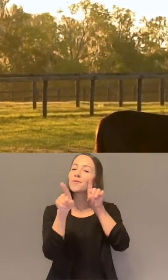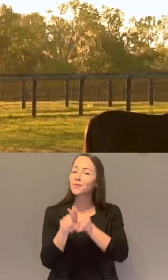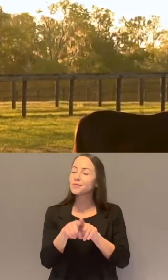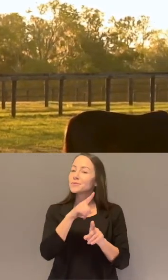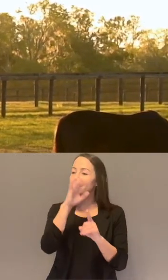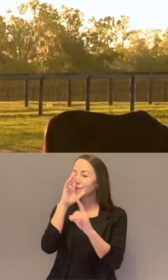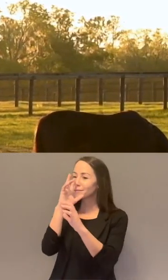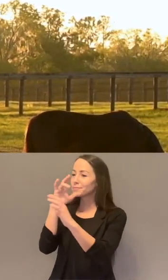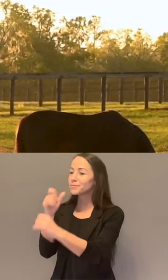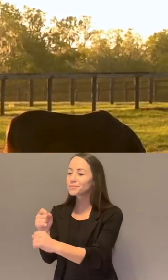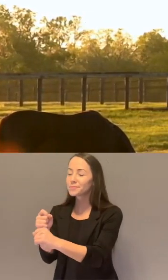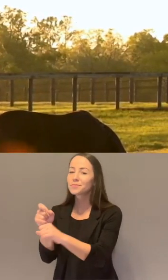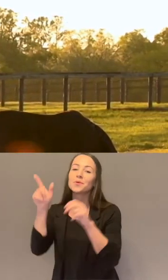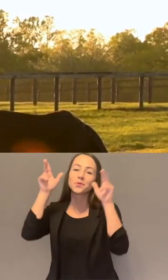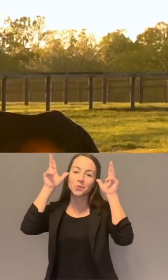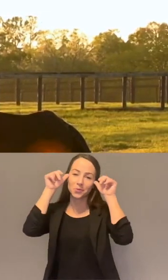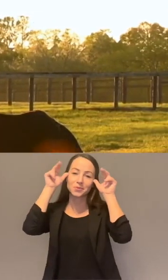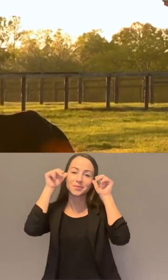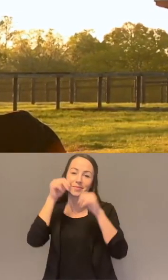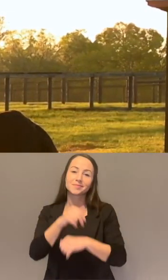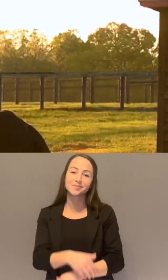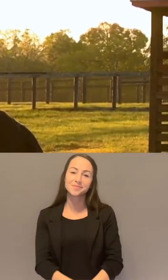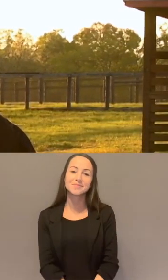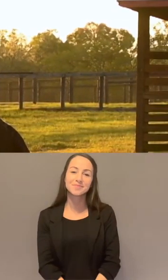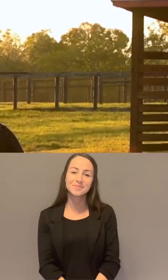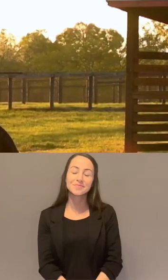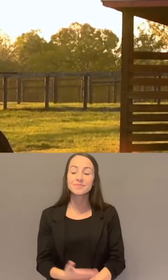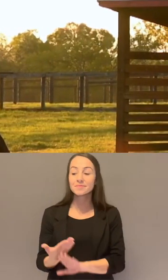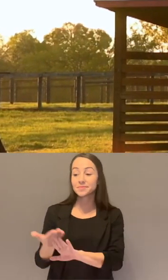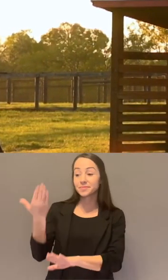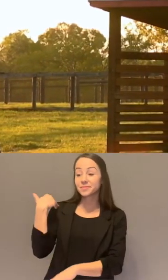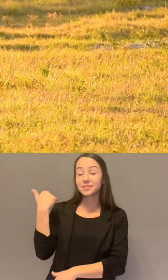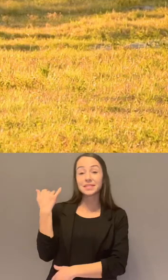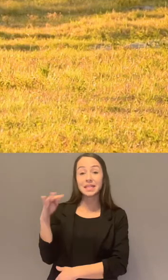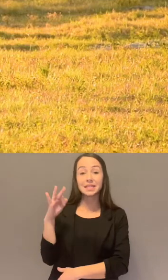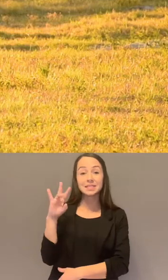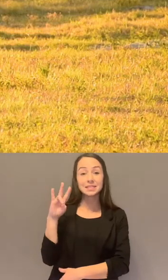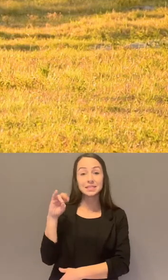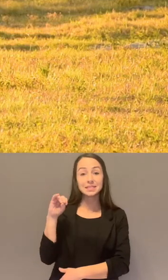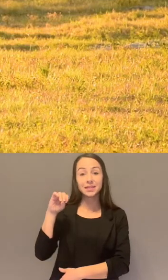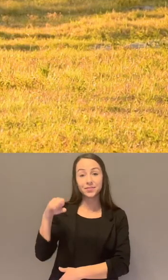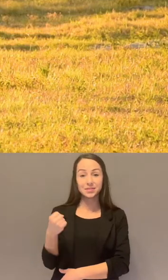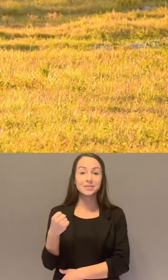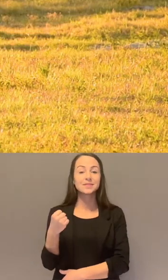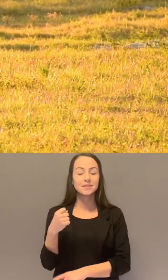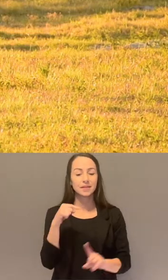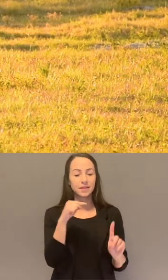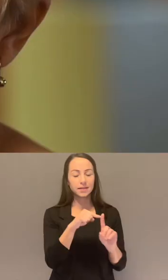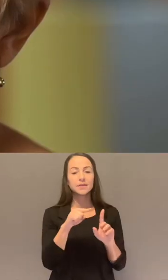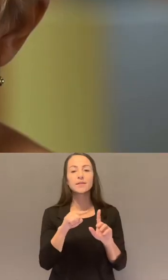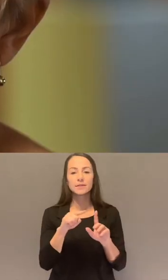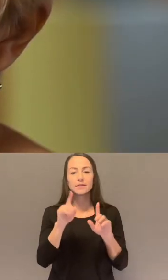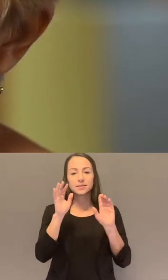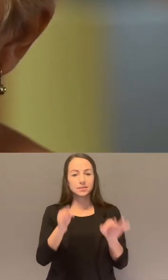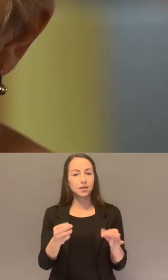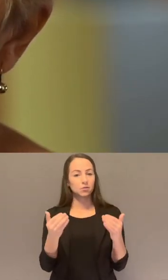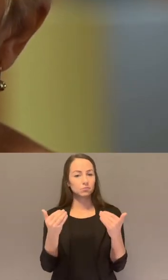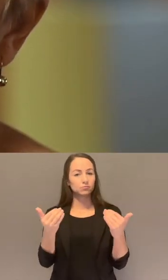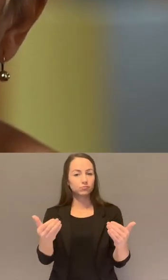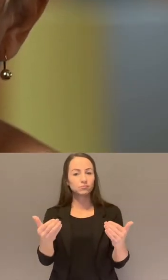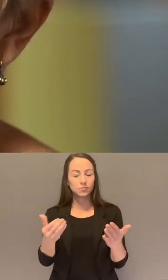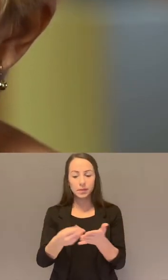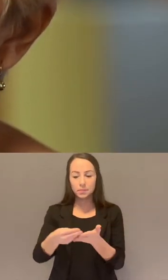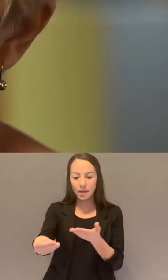Mr. Appleton's other passion in life was horses. Back in the 1970s, Mr. Appleton actually